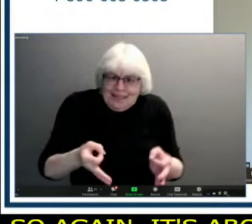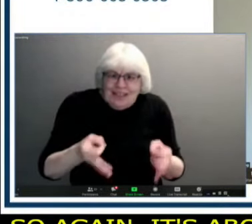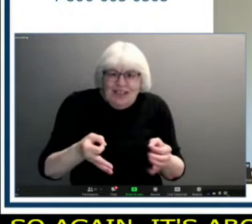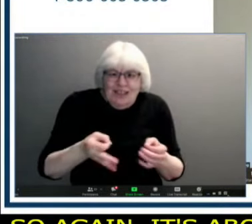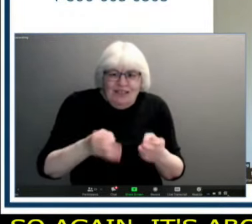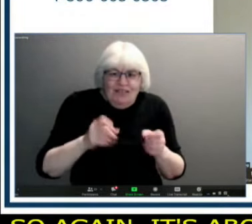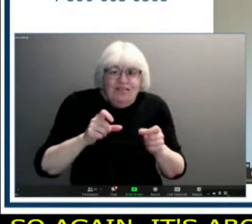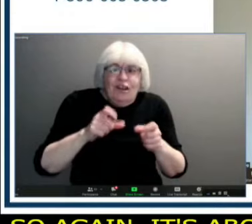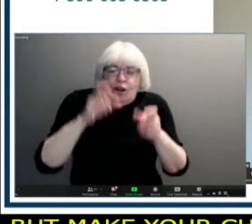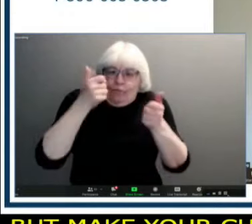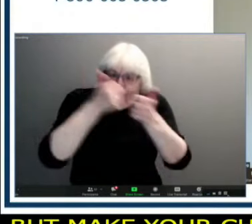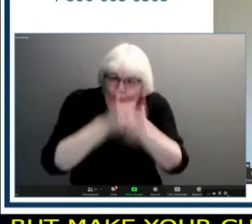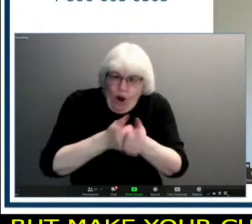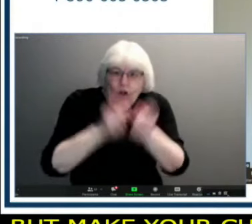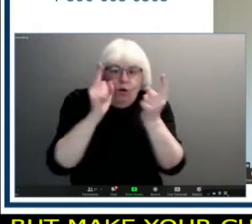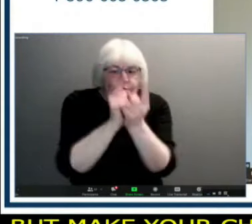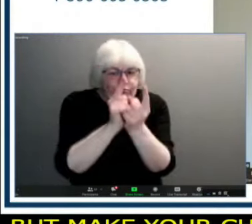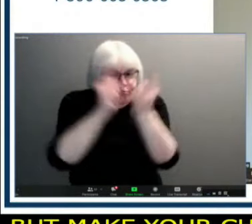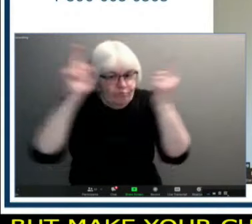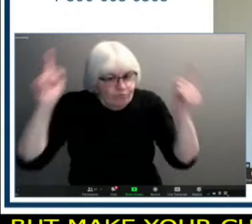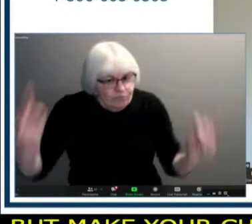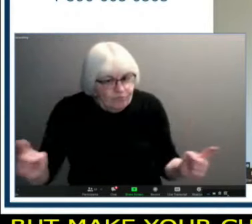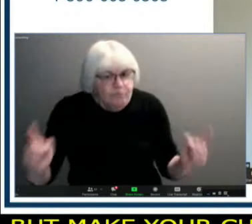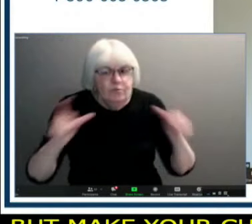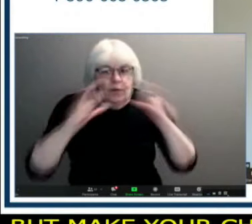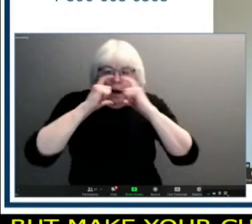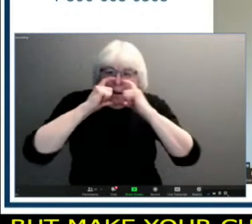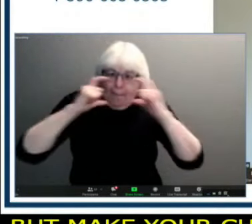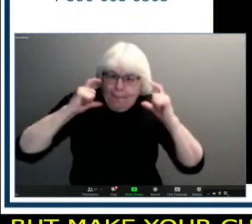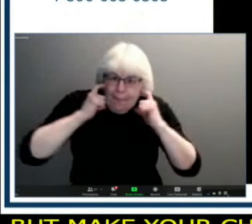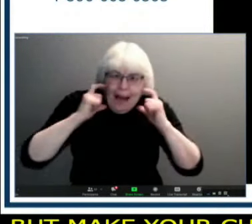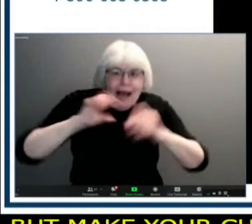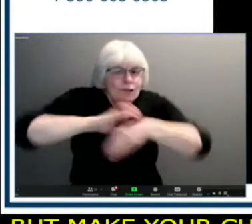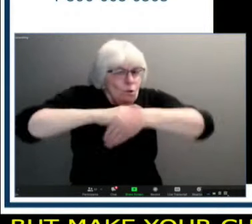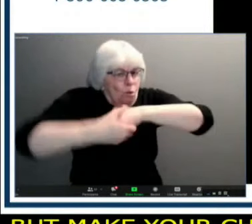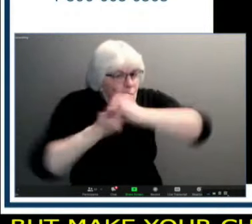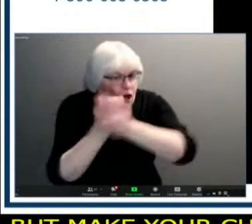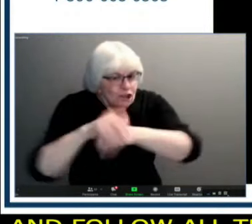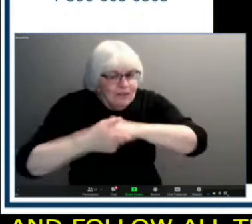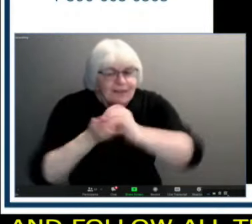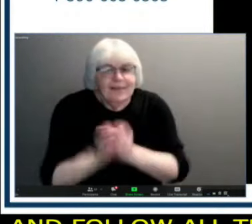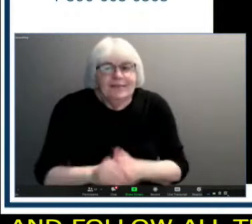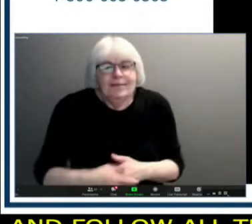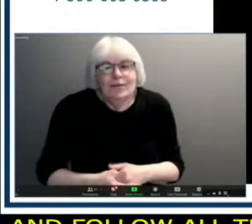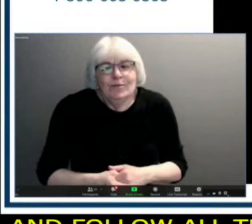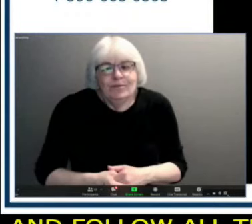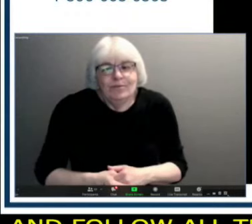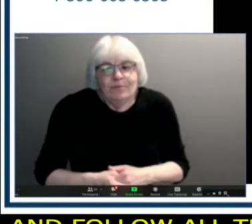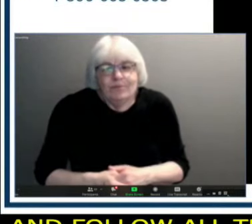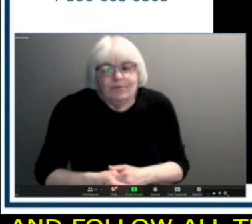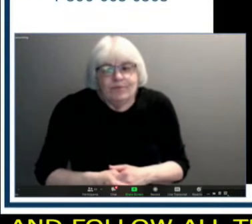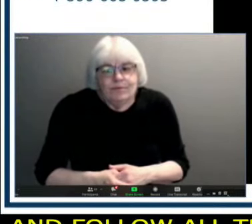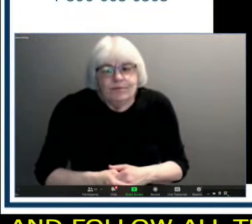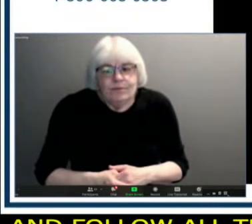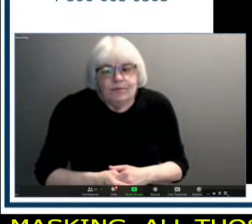those things when you are out and about. Okay, we'll go to Lindsay Armstrong with the Coast next. Go ahead, Lindsay.